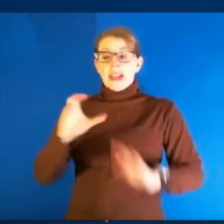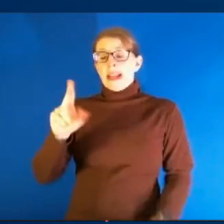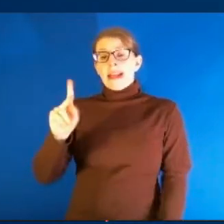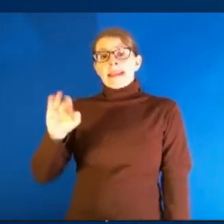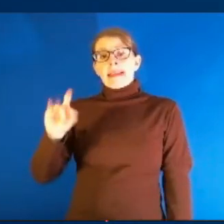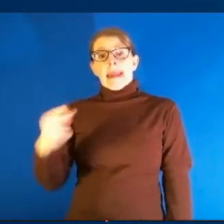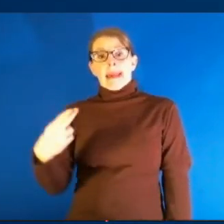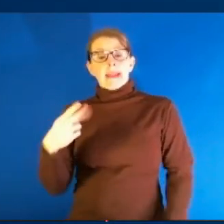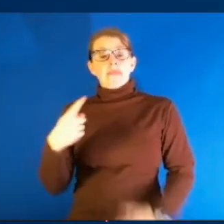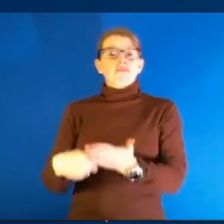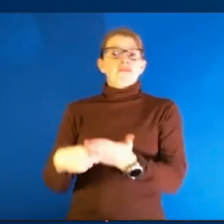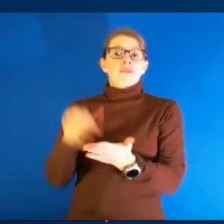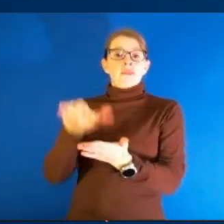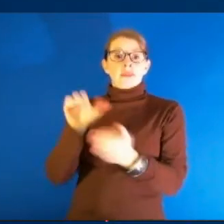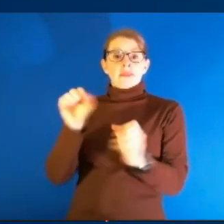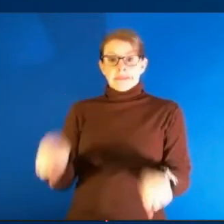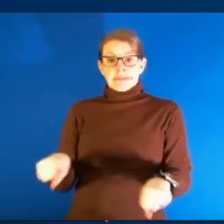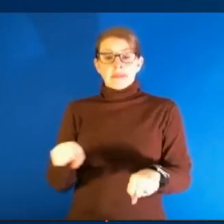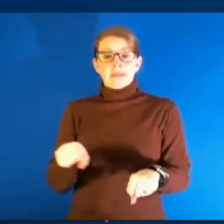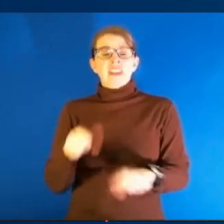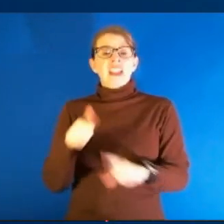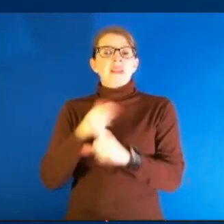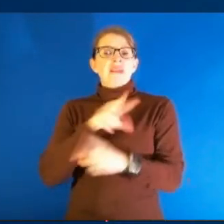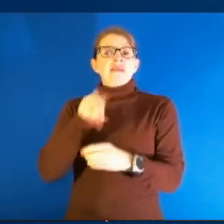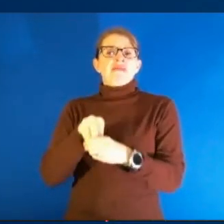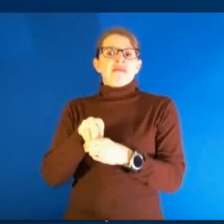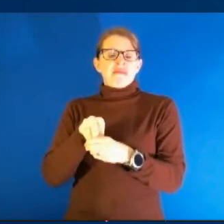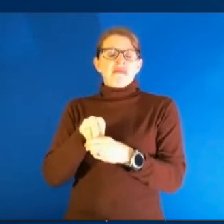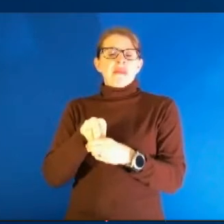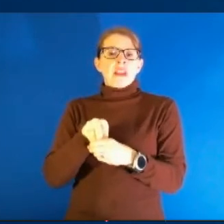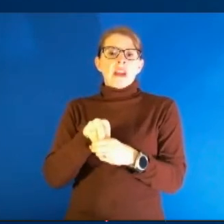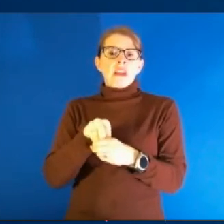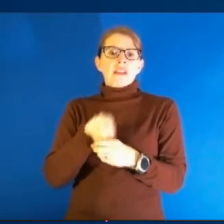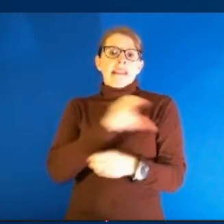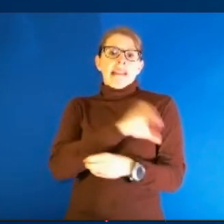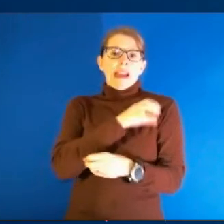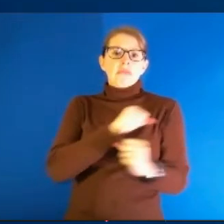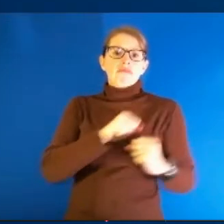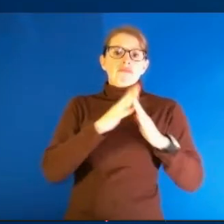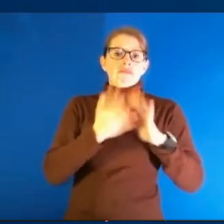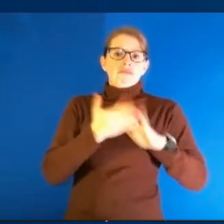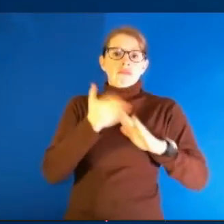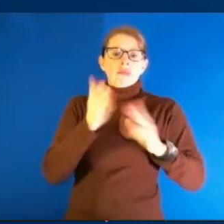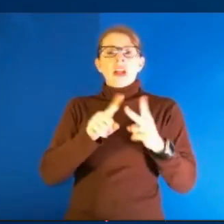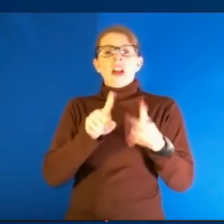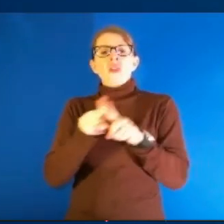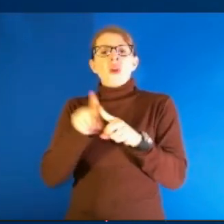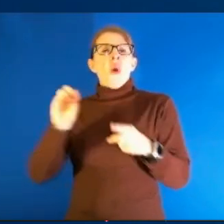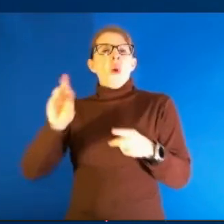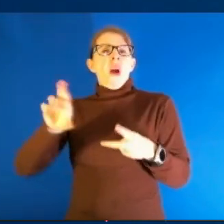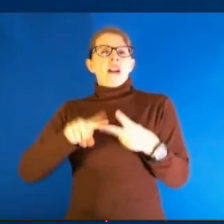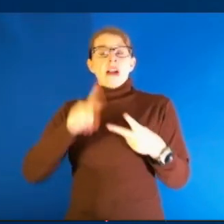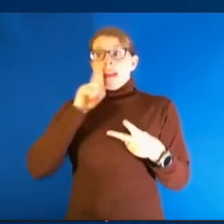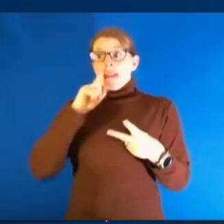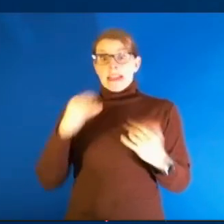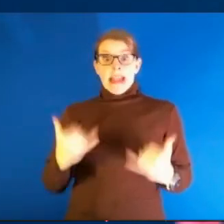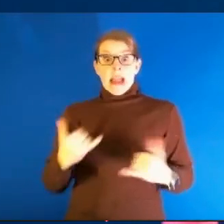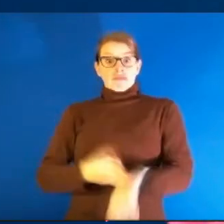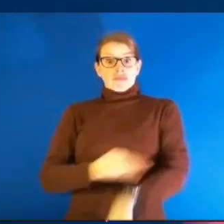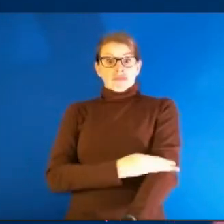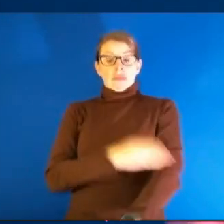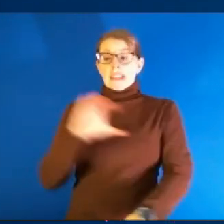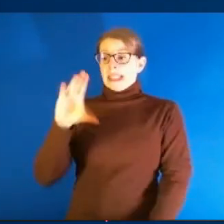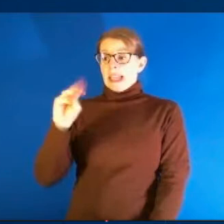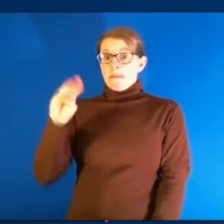involved in that process. He's also been helping with our OR things. So I think we're better off. And I think that's true on the CMO calls. We're hearing the